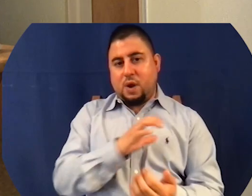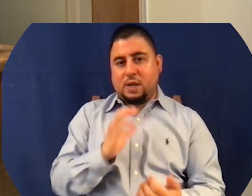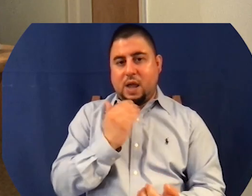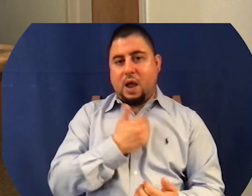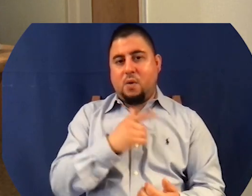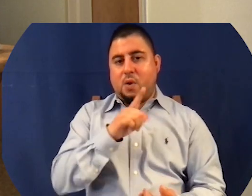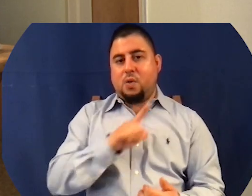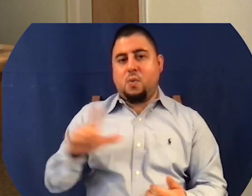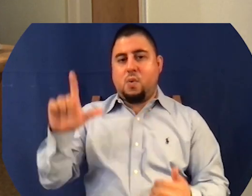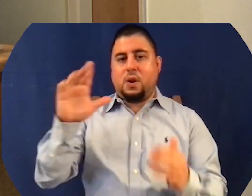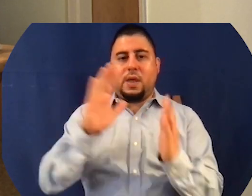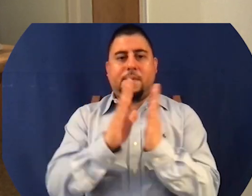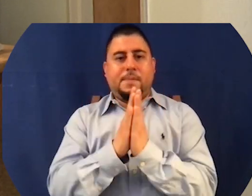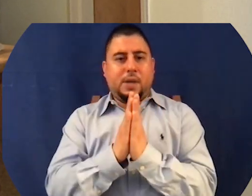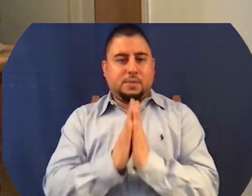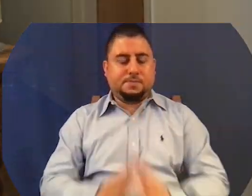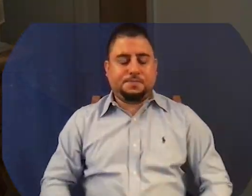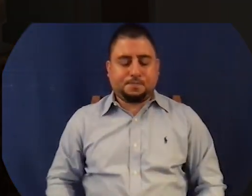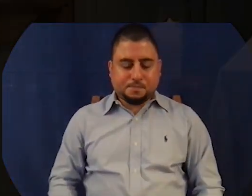Lord. Amen.